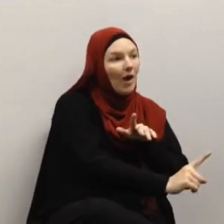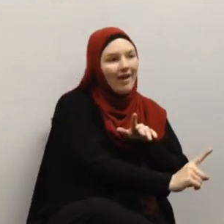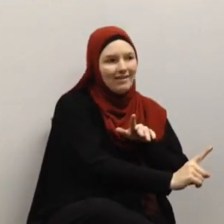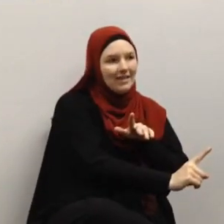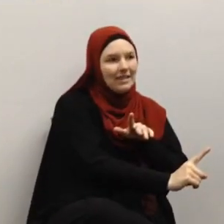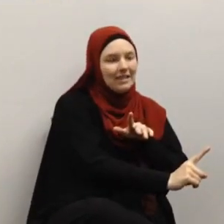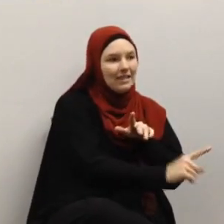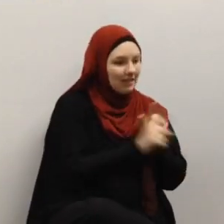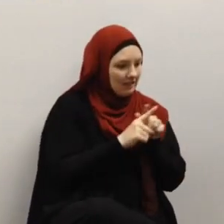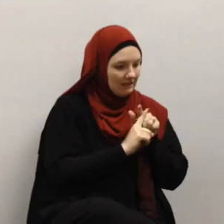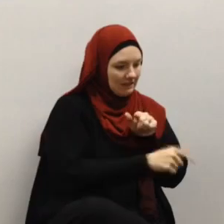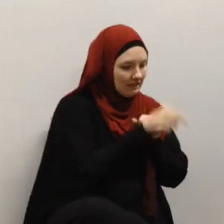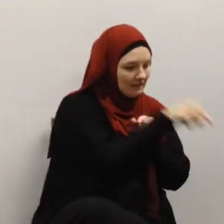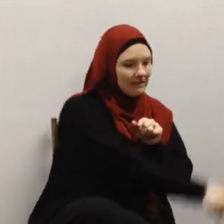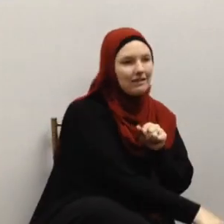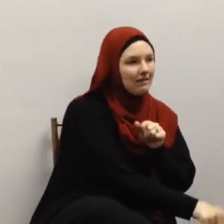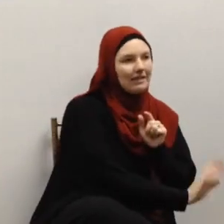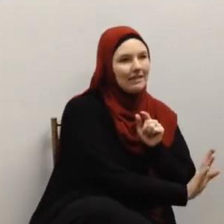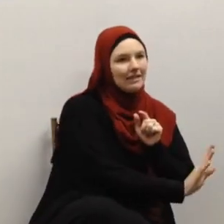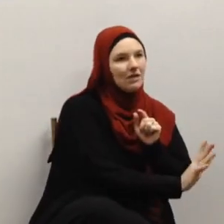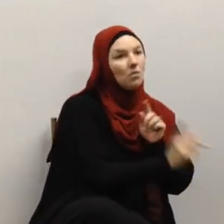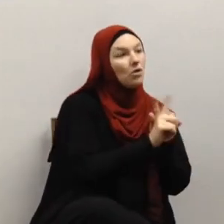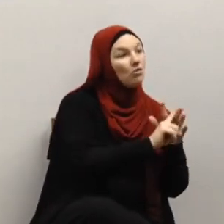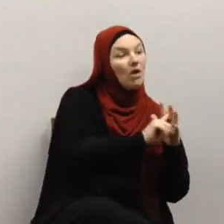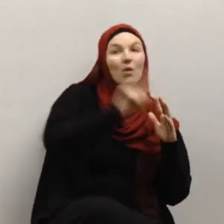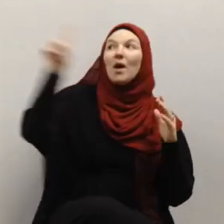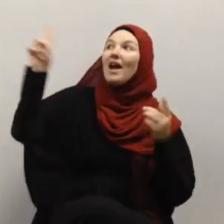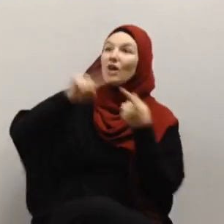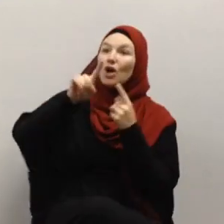only secure post that you can look up to.